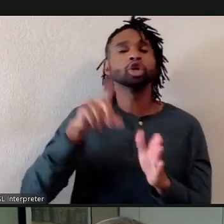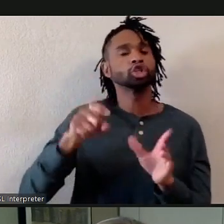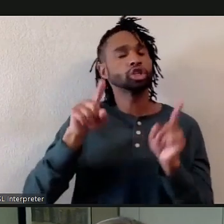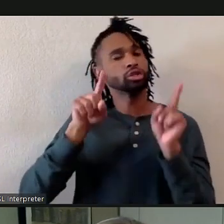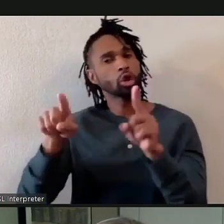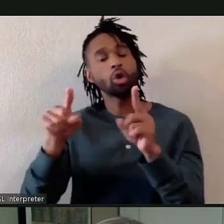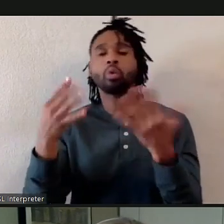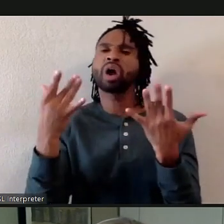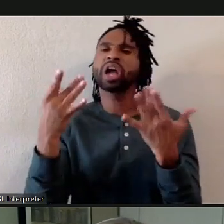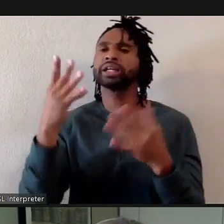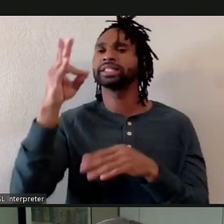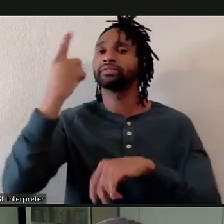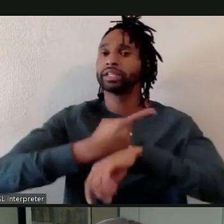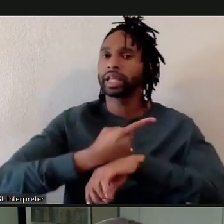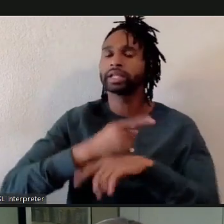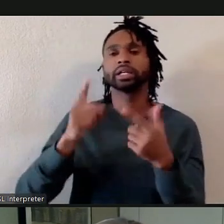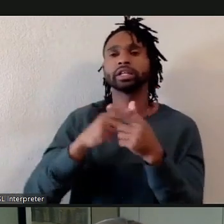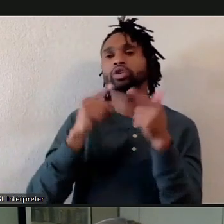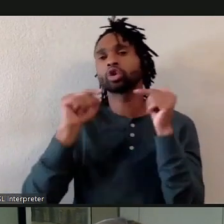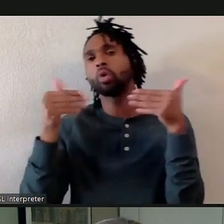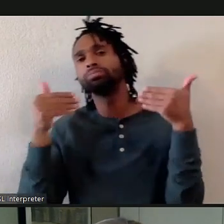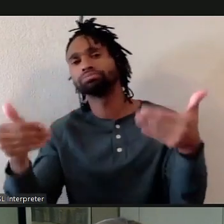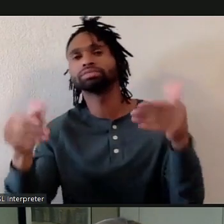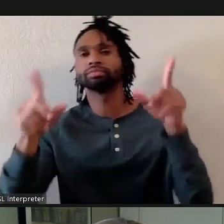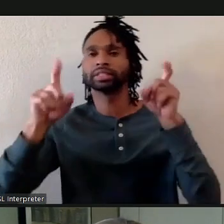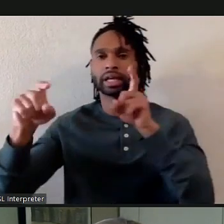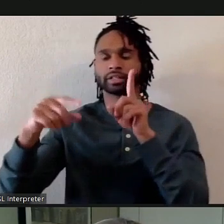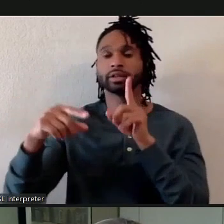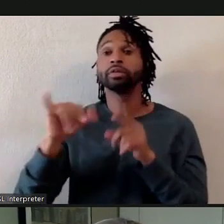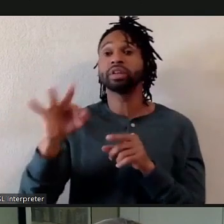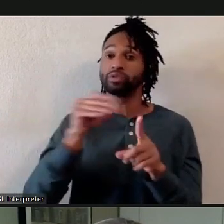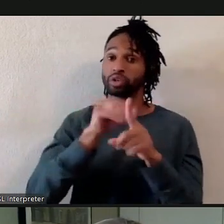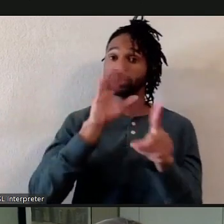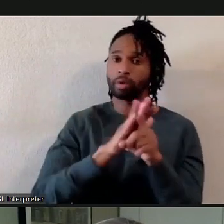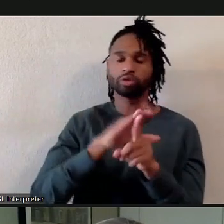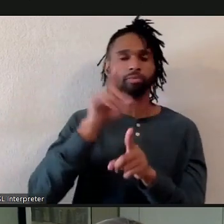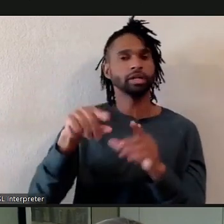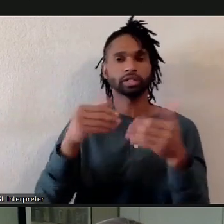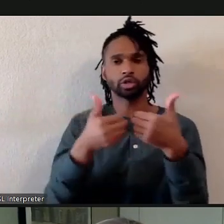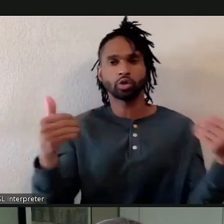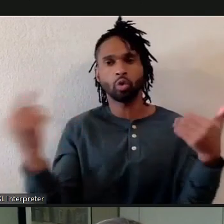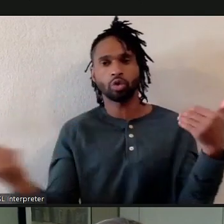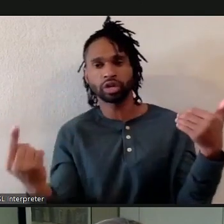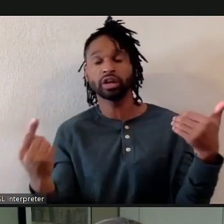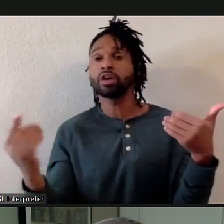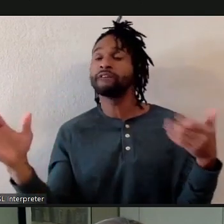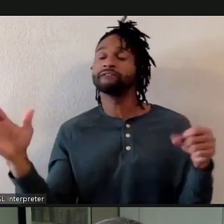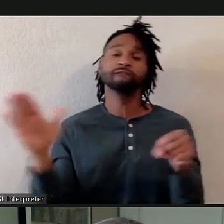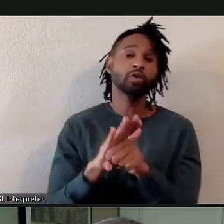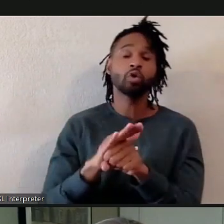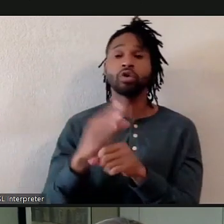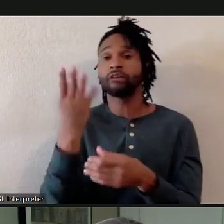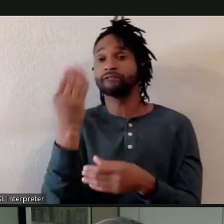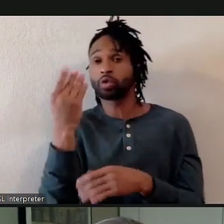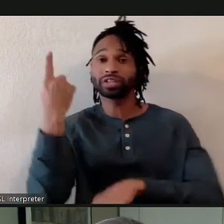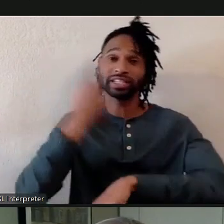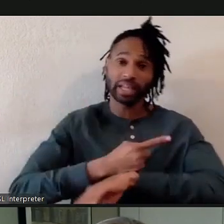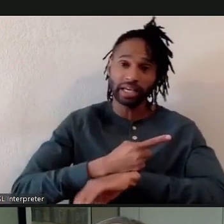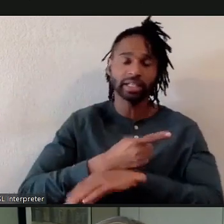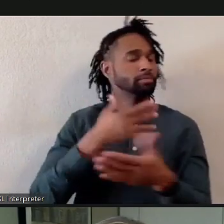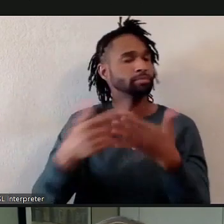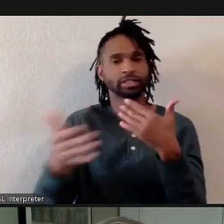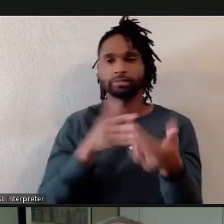after the suspected exposure. And if you are exposed, you need to quarantine for a full 2 weeks, 14 days, regardless of